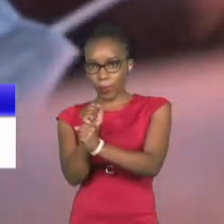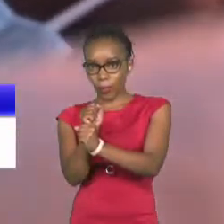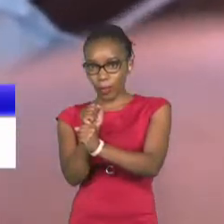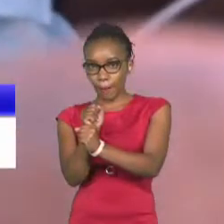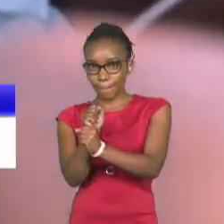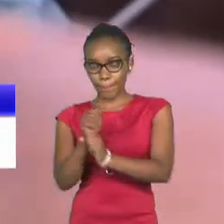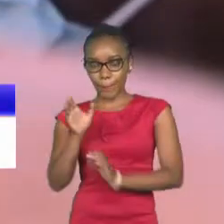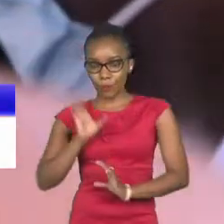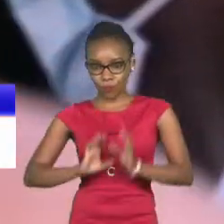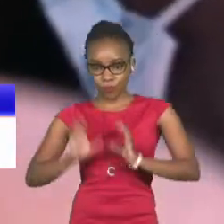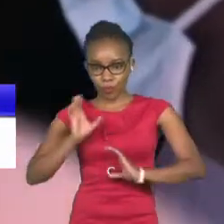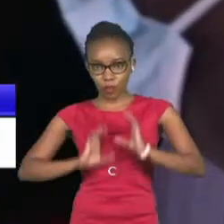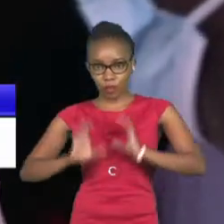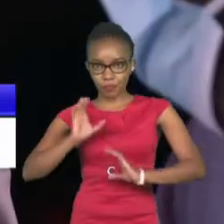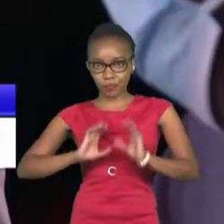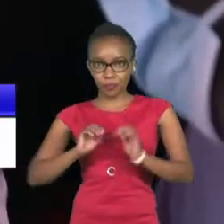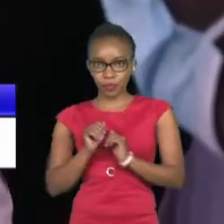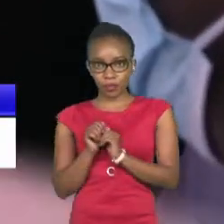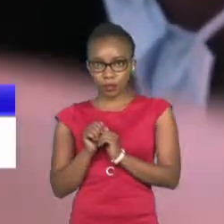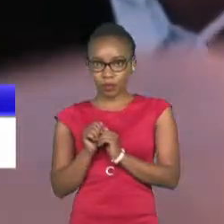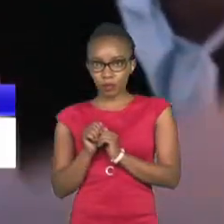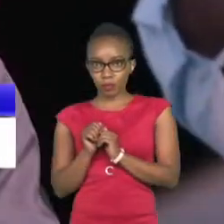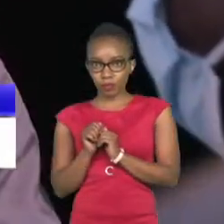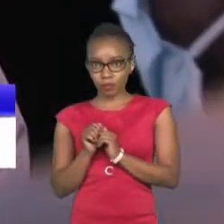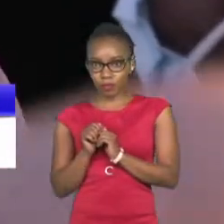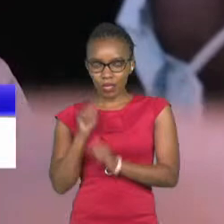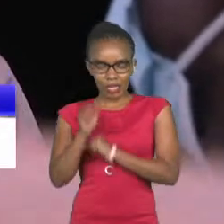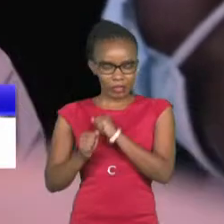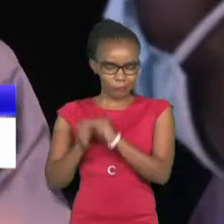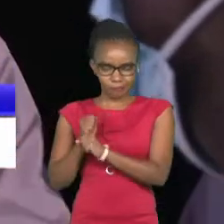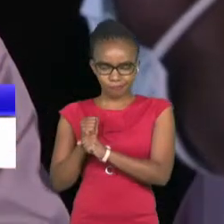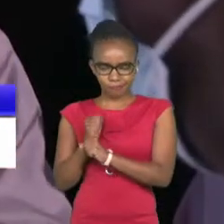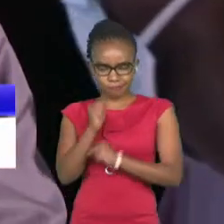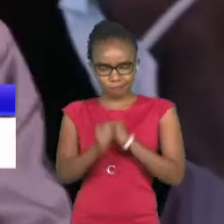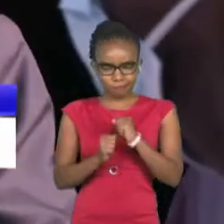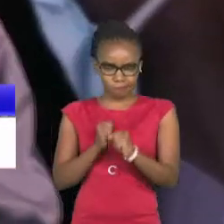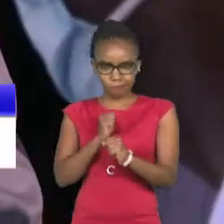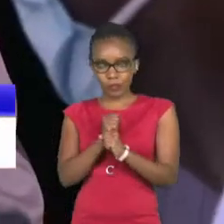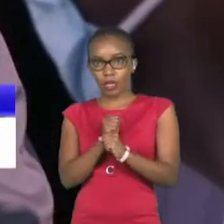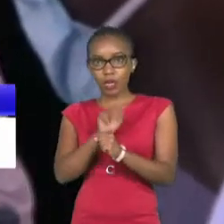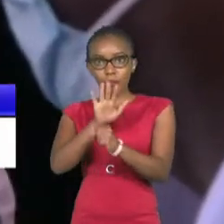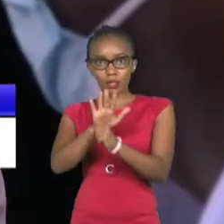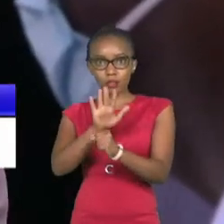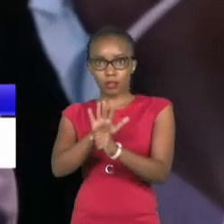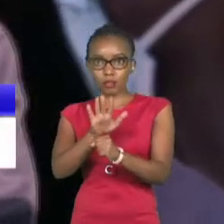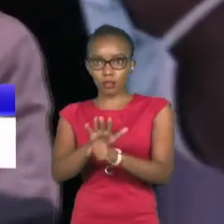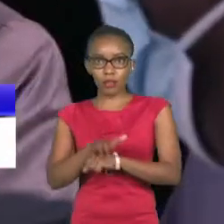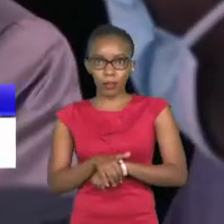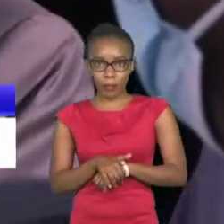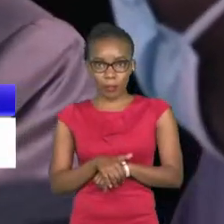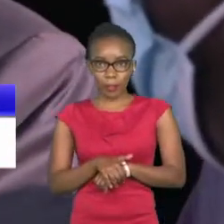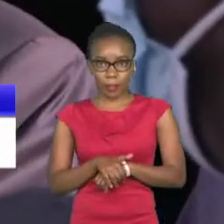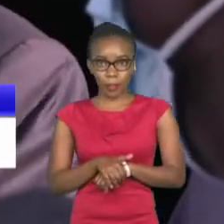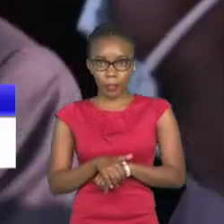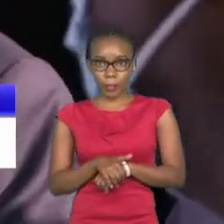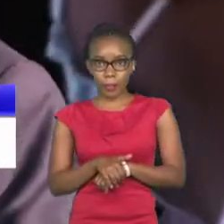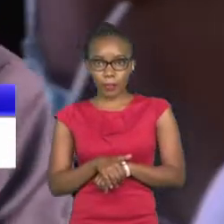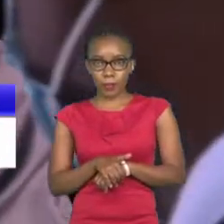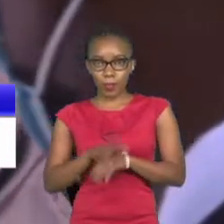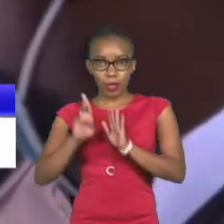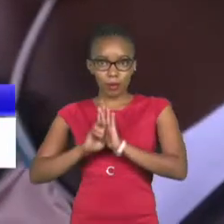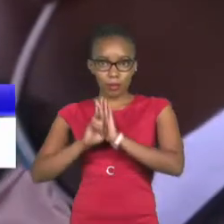ya wananchi karibu miaka yake yote mpaka dakika yake ya mwisho, ambapo alikuwa